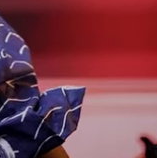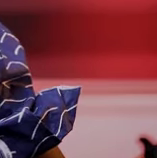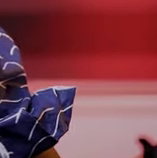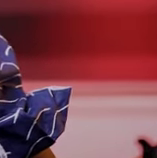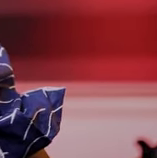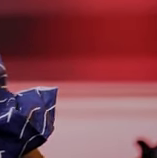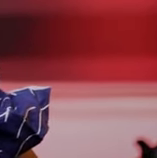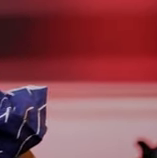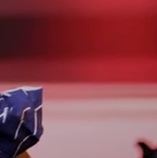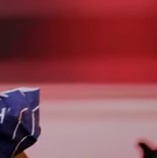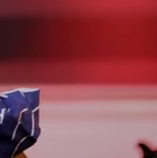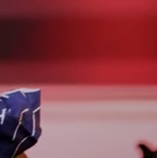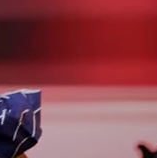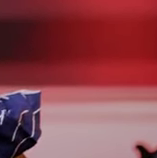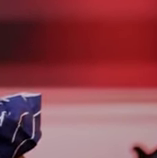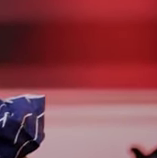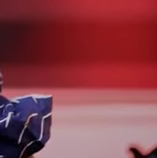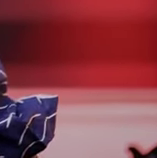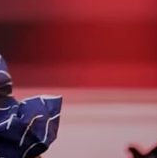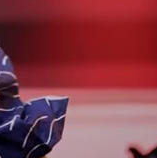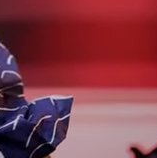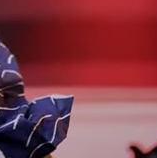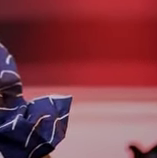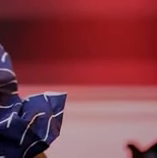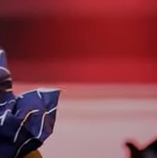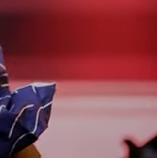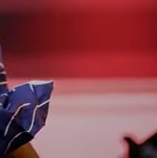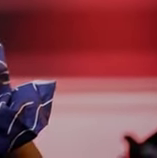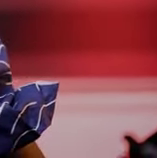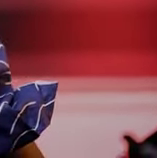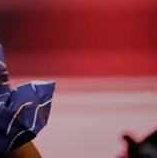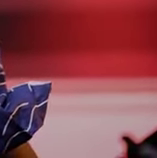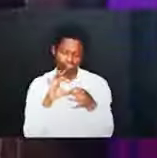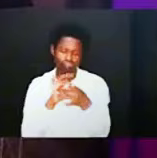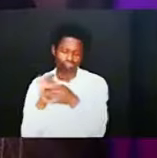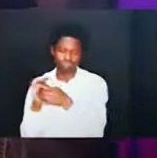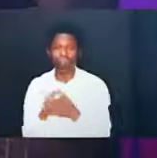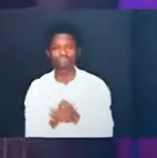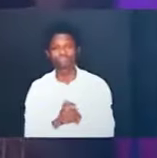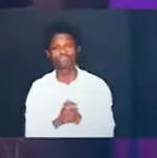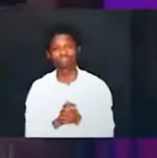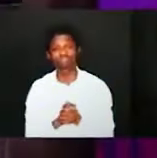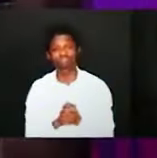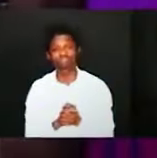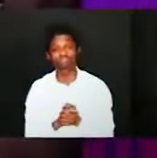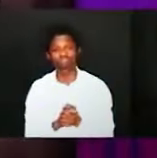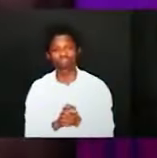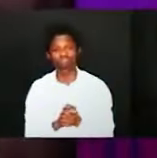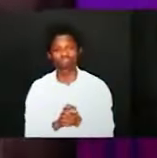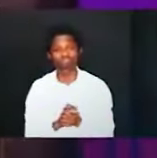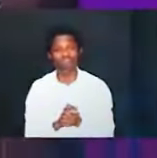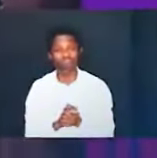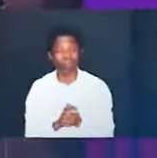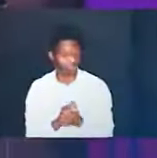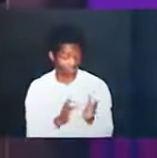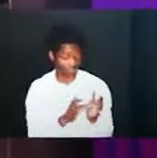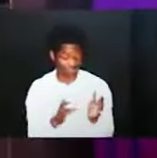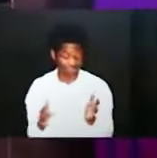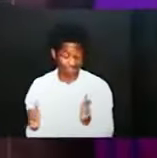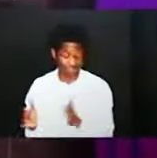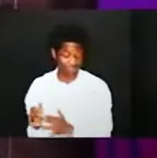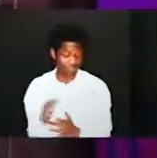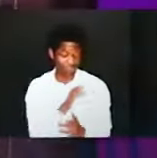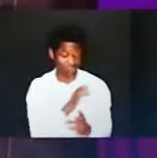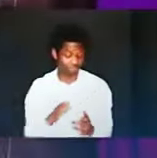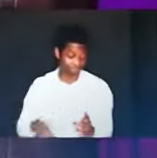kindly check them out thank you for watching stay blessed jesus christ is the end of the law